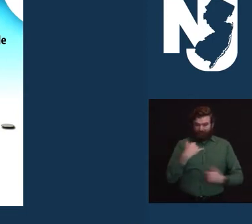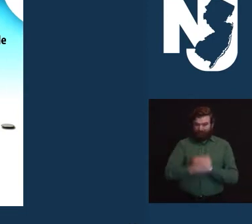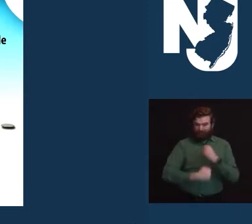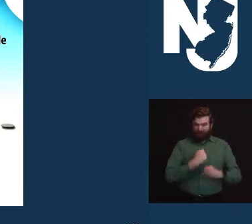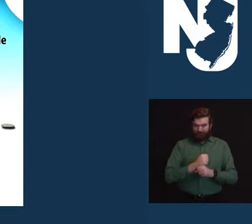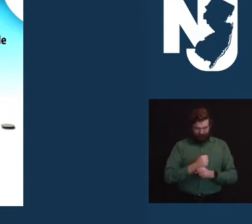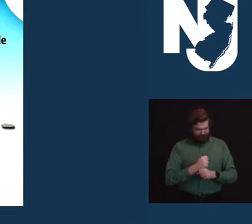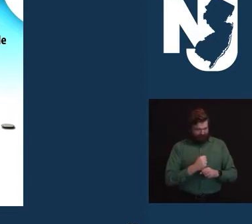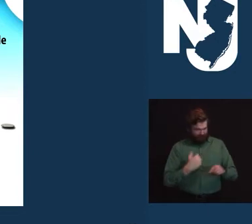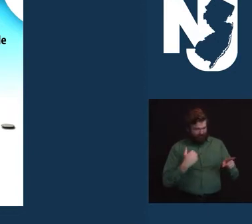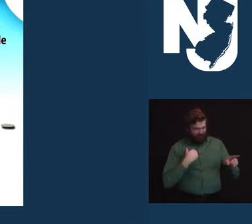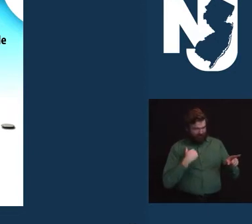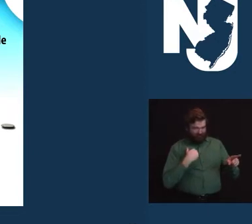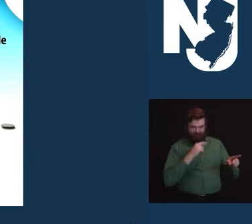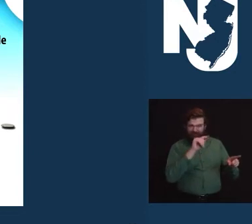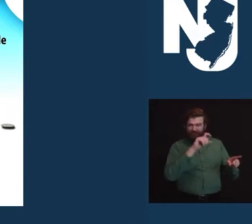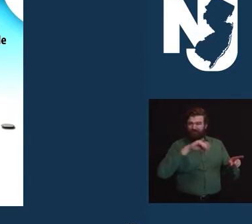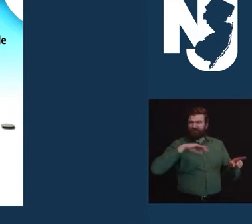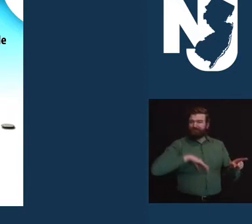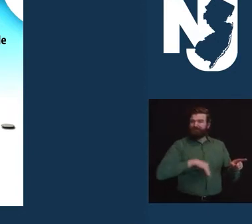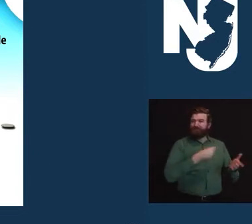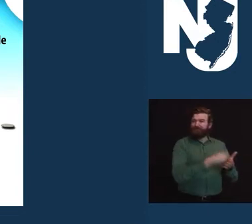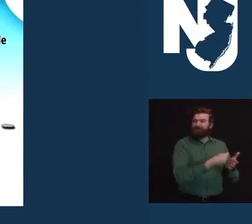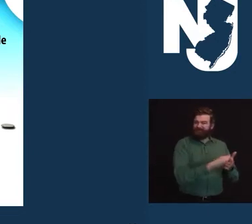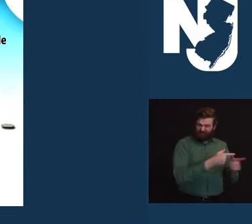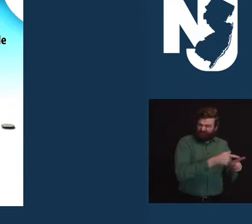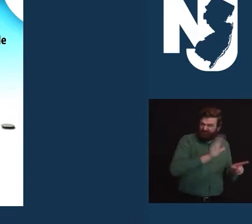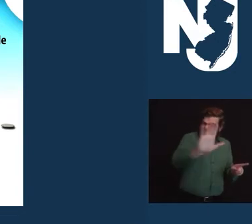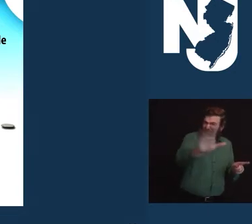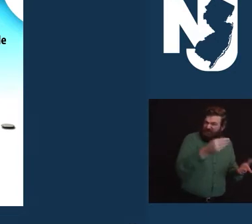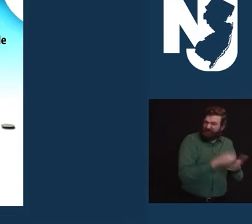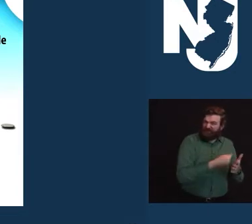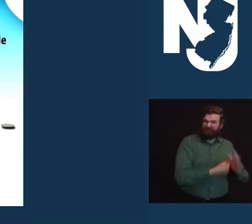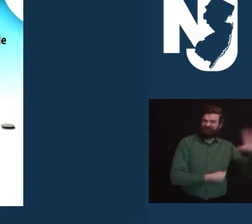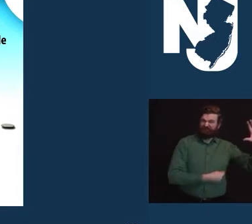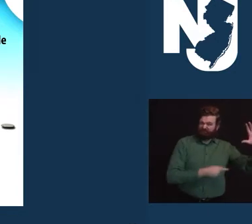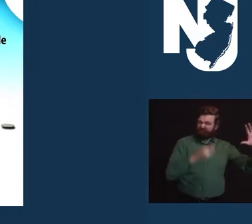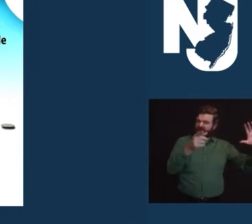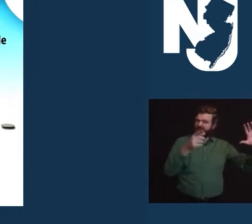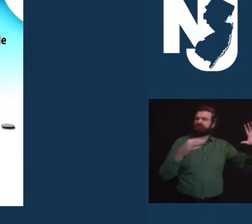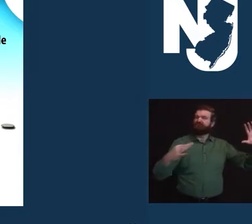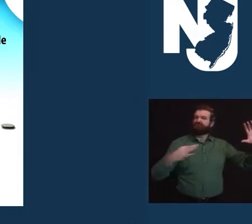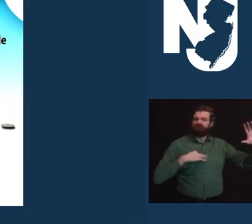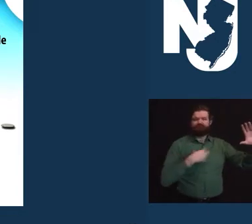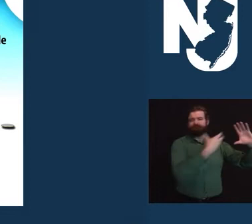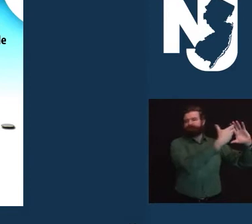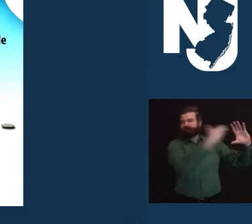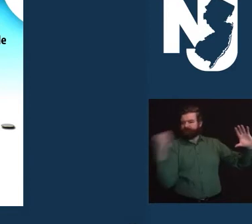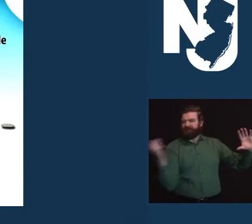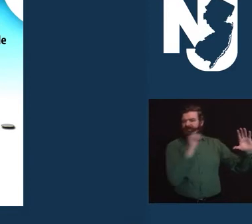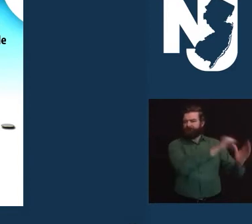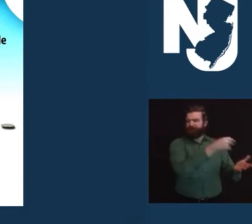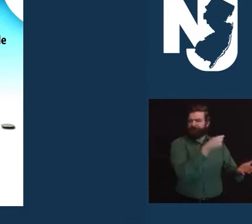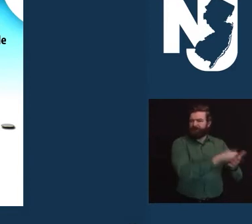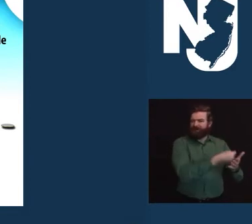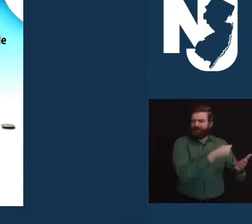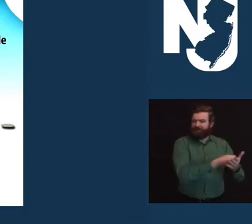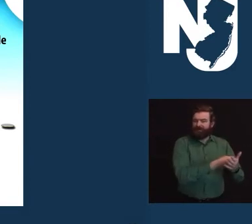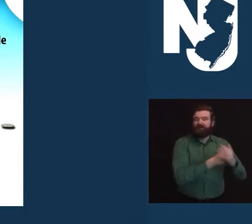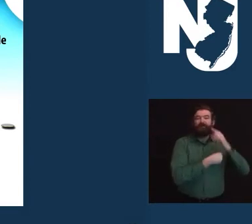earned it. And to all our partners throughout government and in community organizations across the state, please help us spread the word. Again,